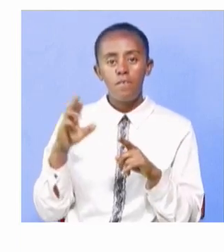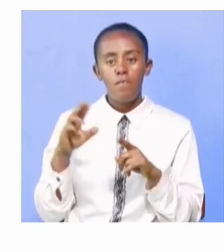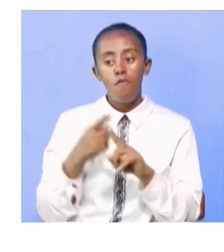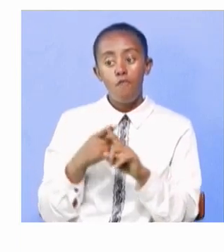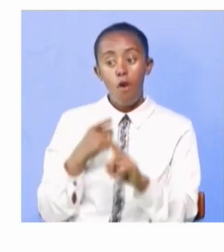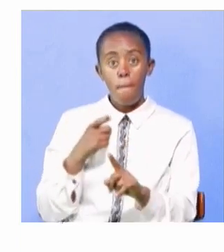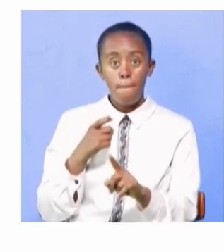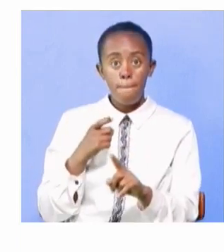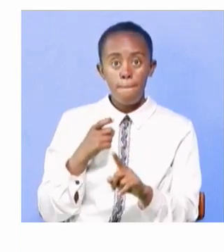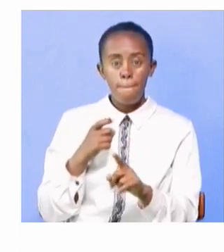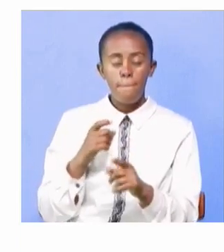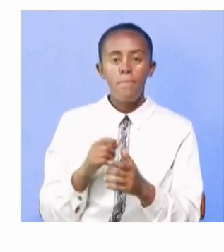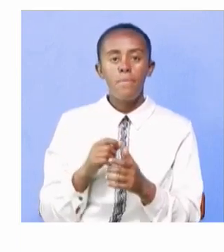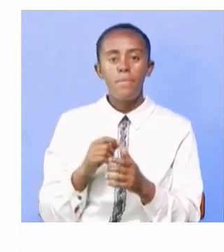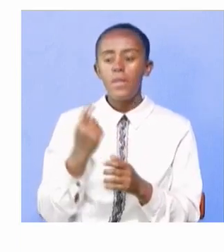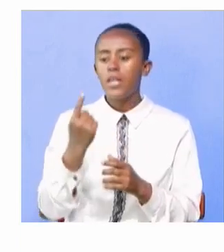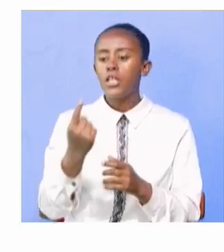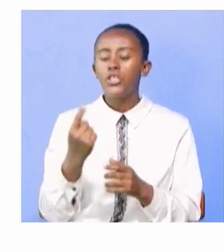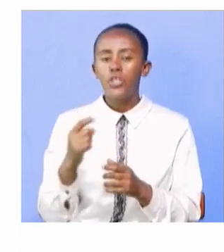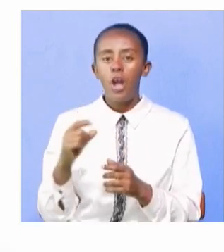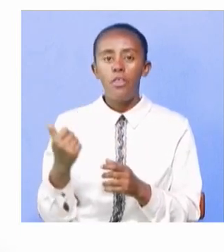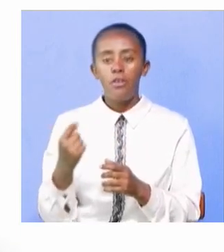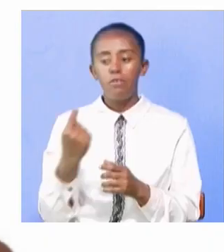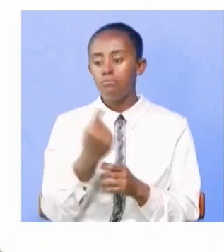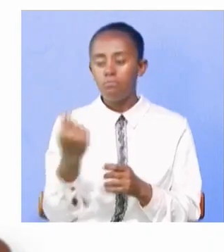from each other.